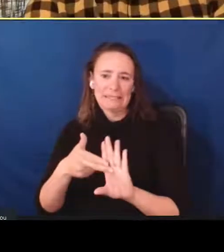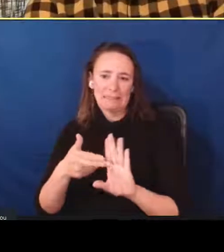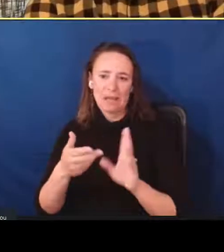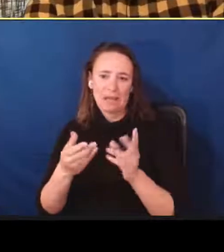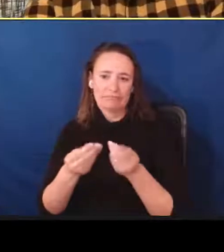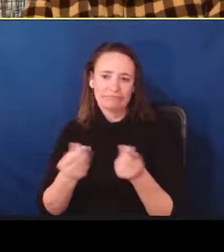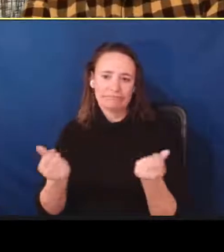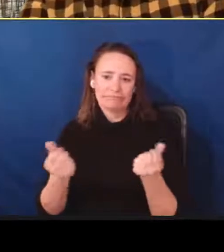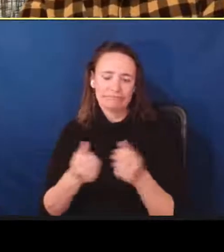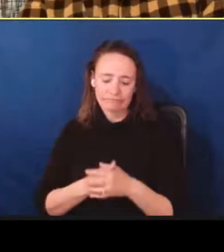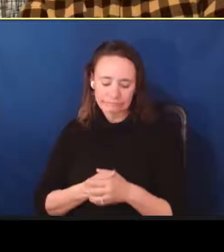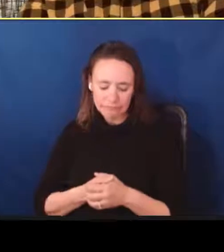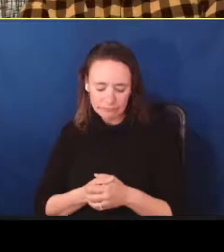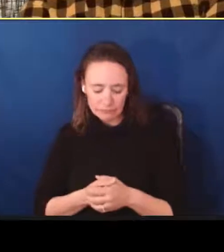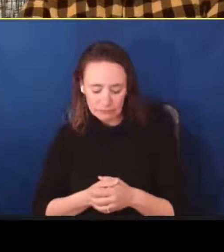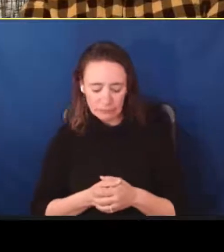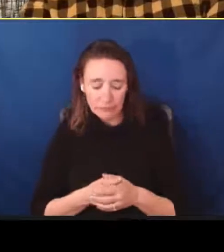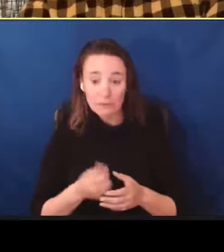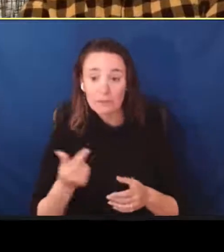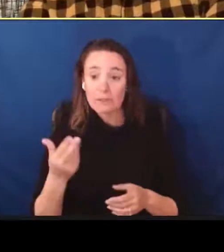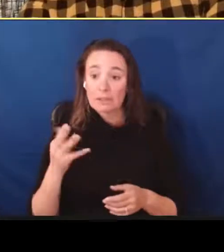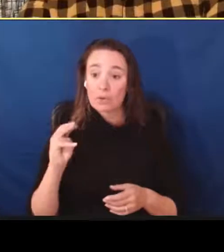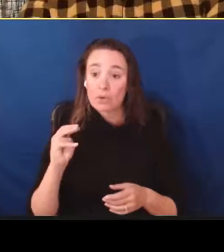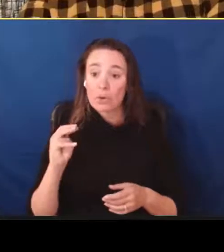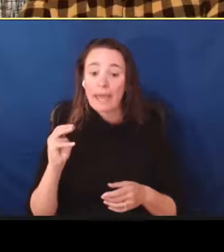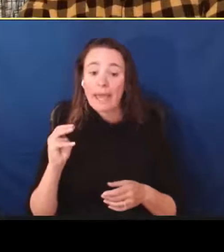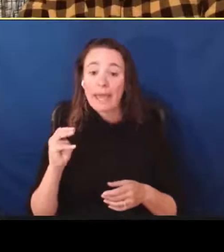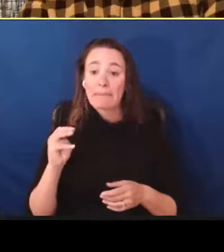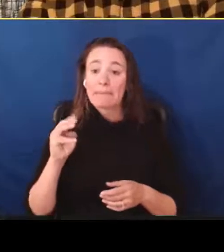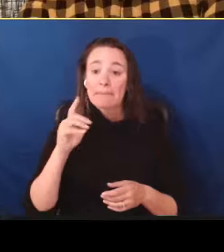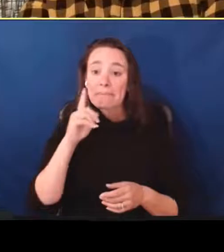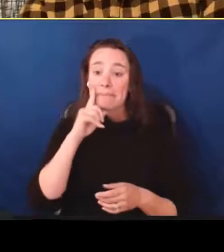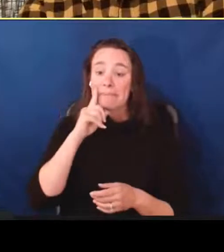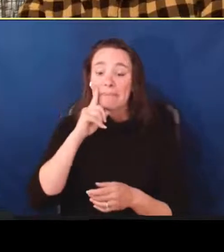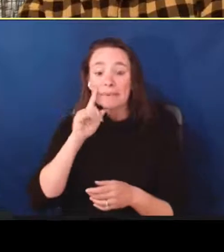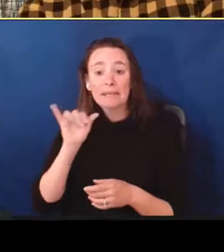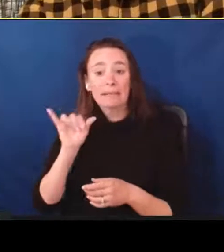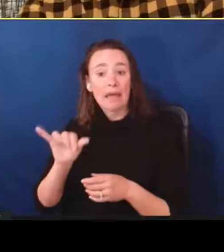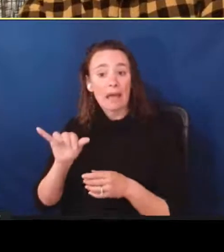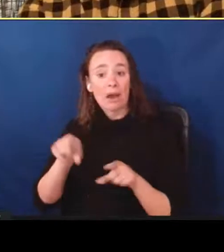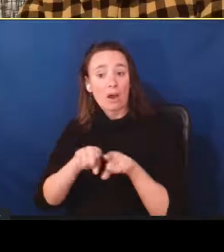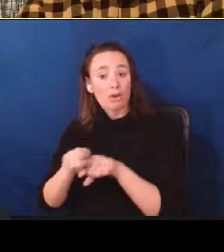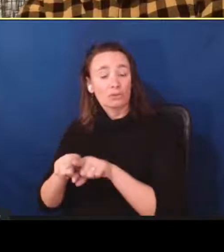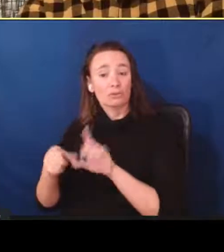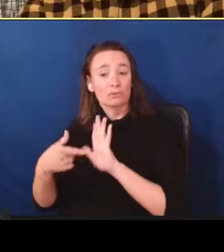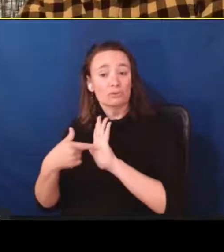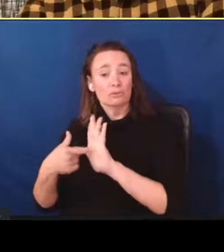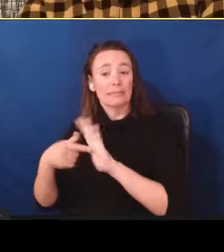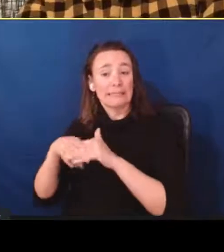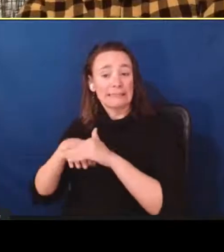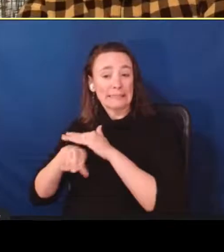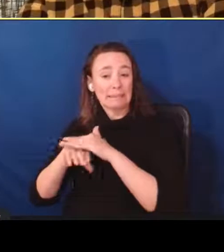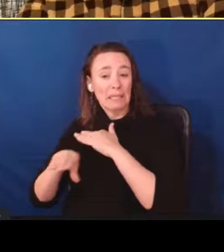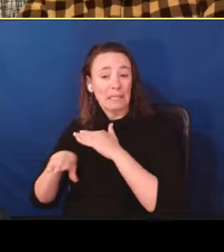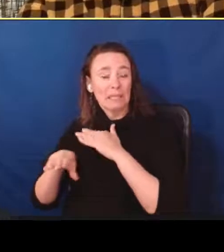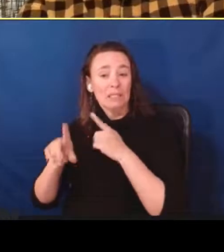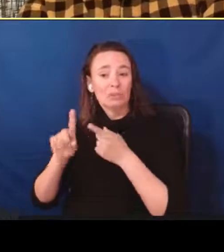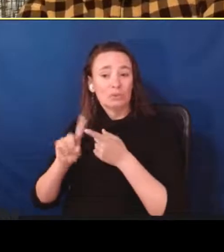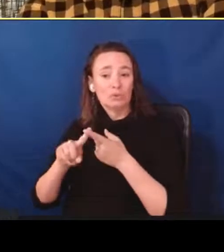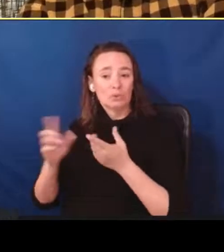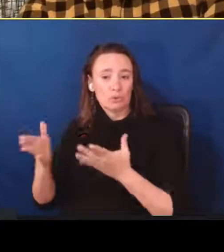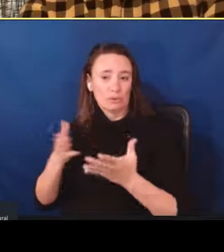Do you think that is also a reflection of accessibility to services, especially in like